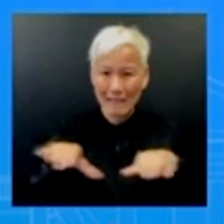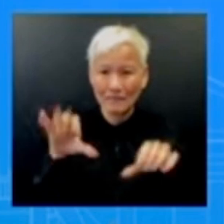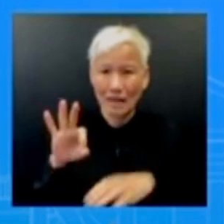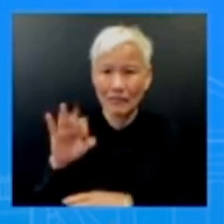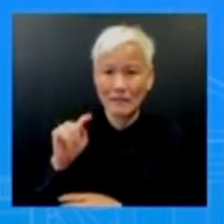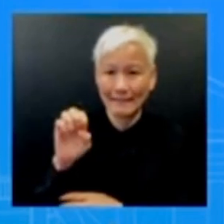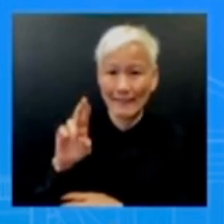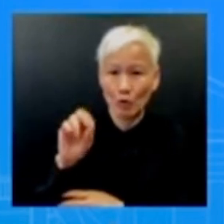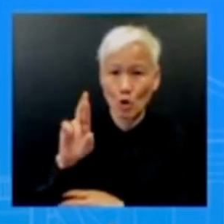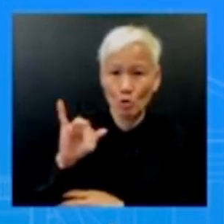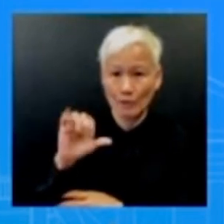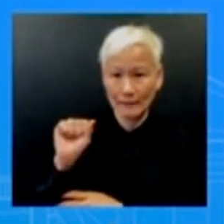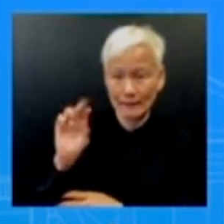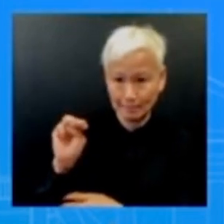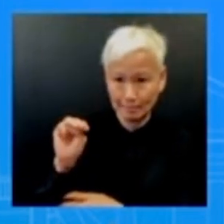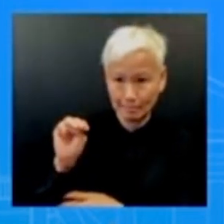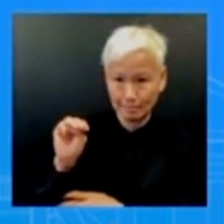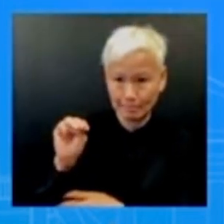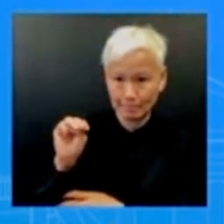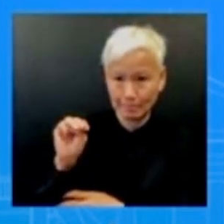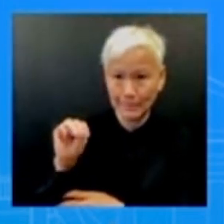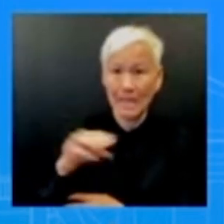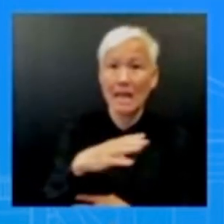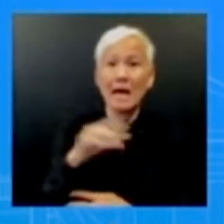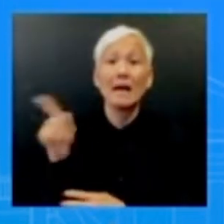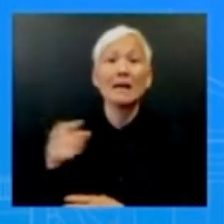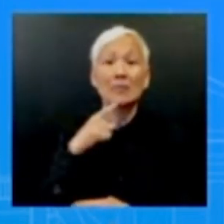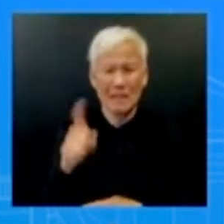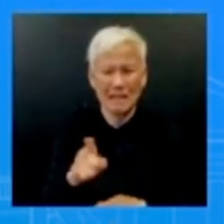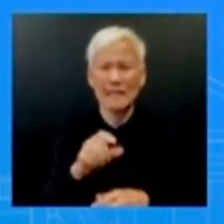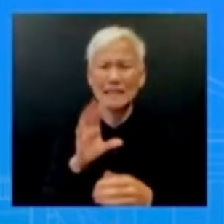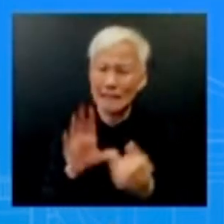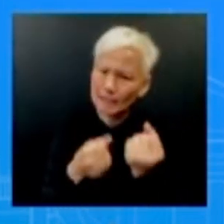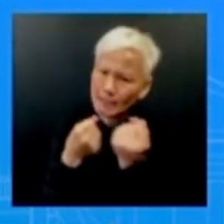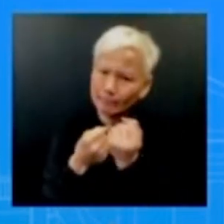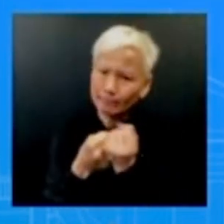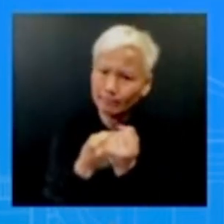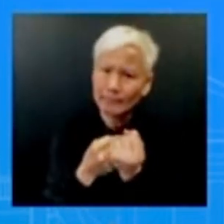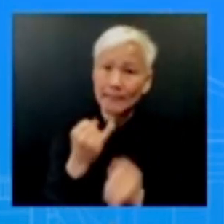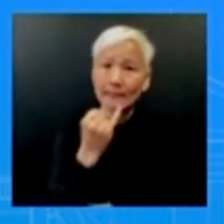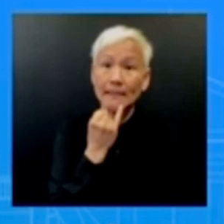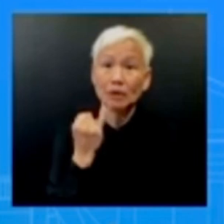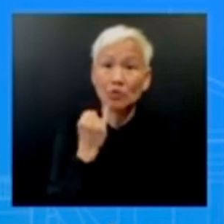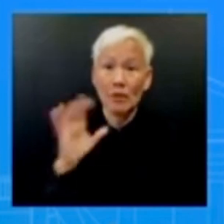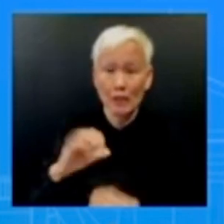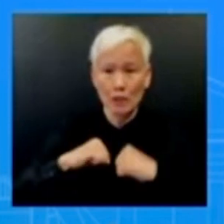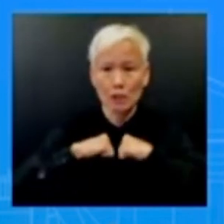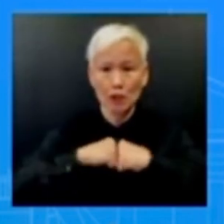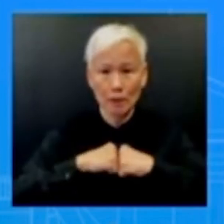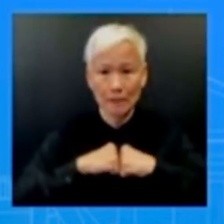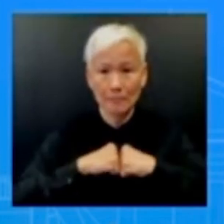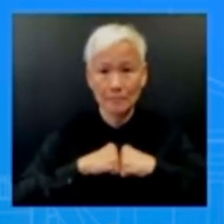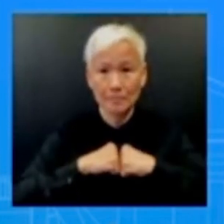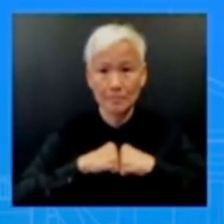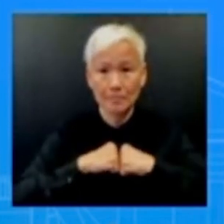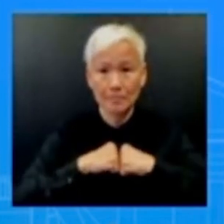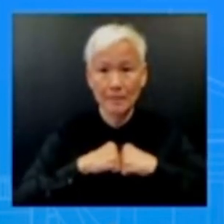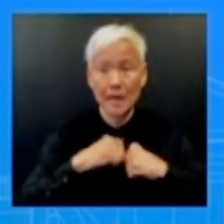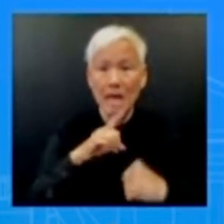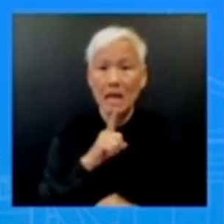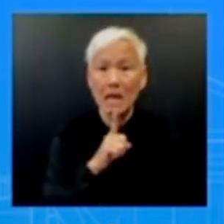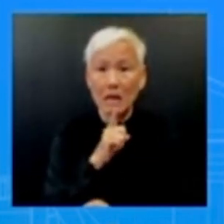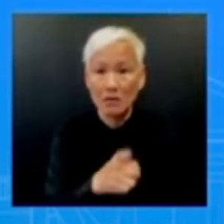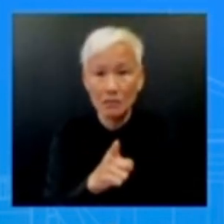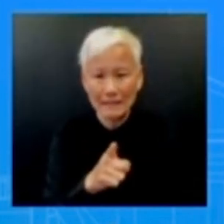also reiterated his unwavering commitment to Israel's security and our ongoing cooperation to counter all the threats posed by Iran, and there are